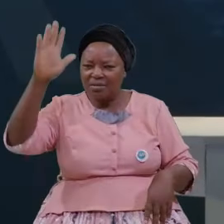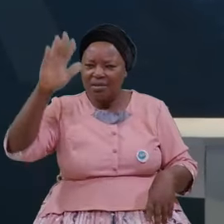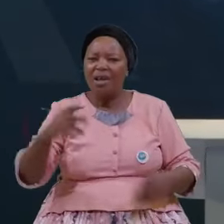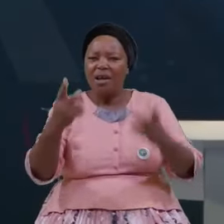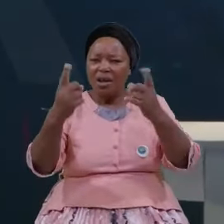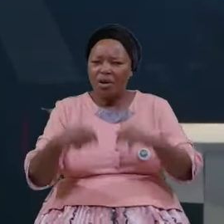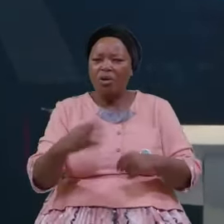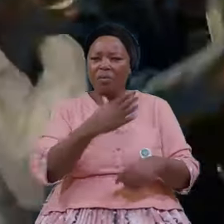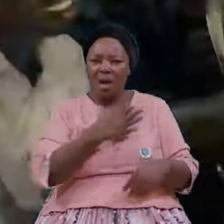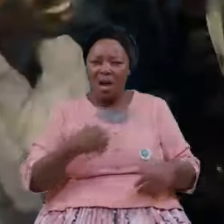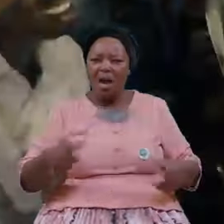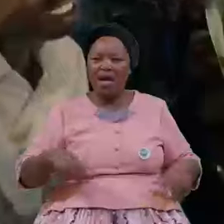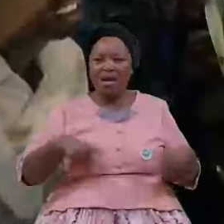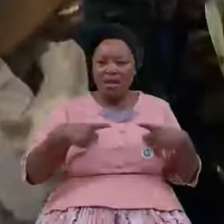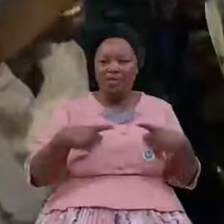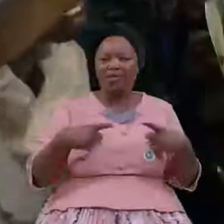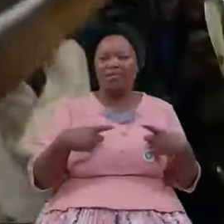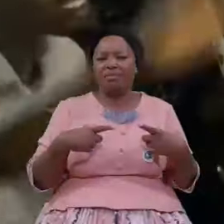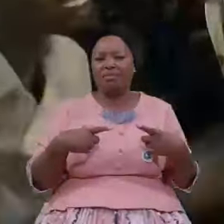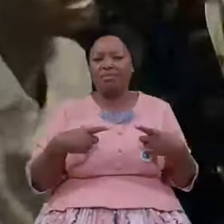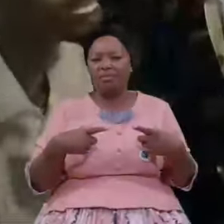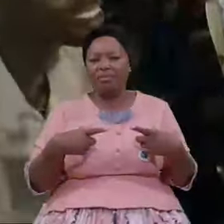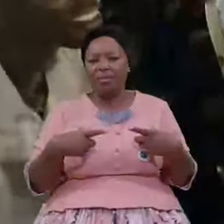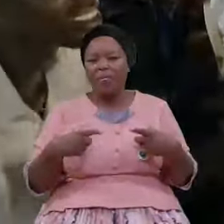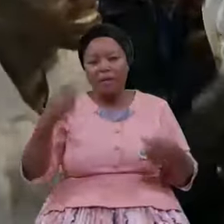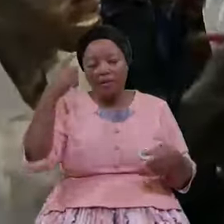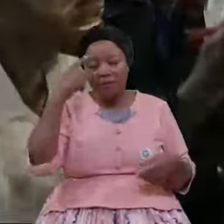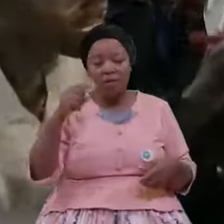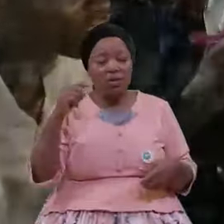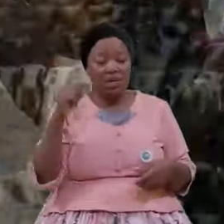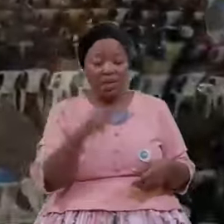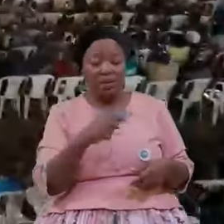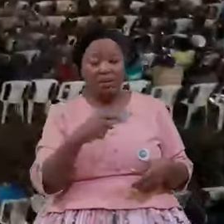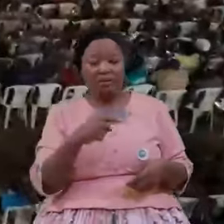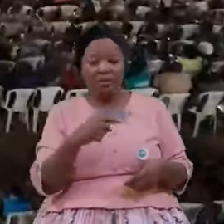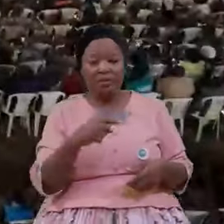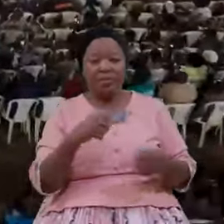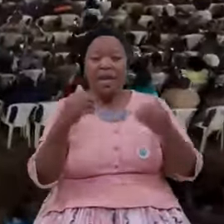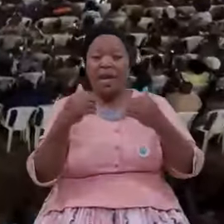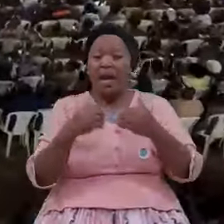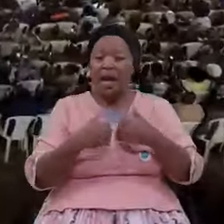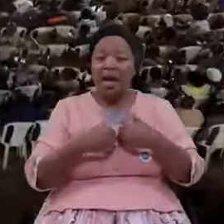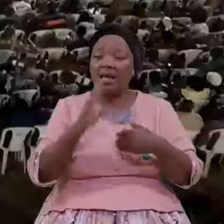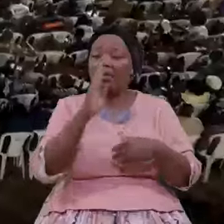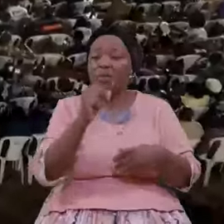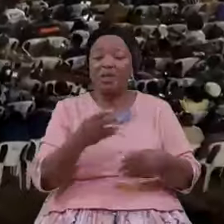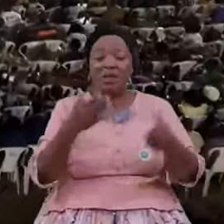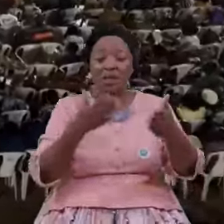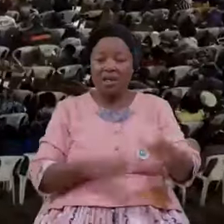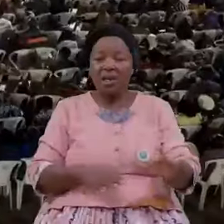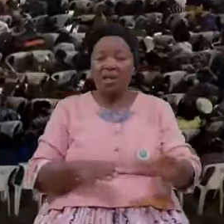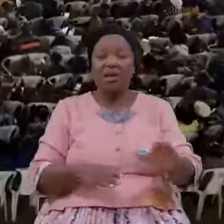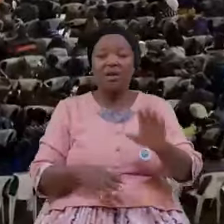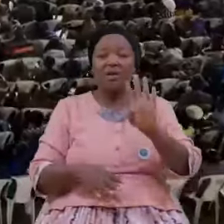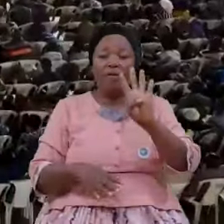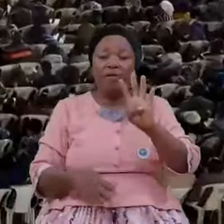and live. For he had been dead for this. Look at